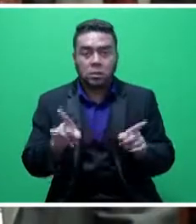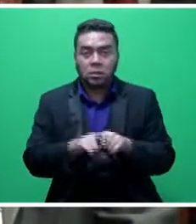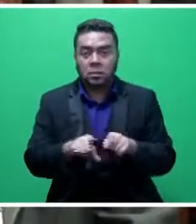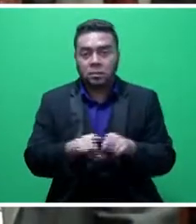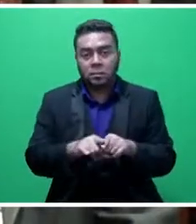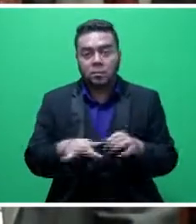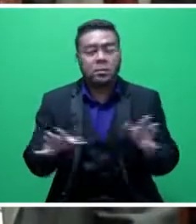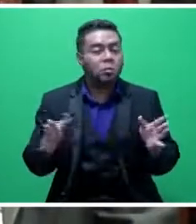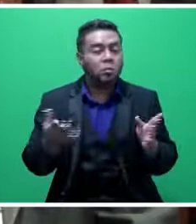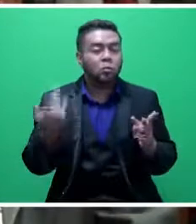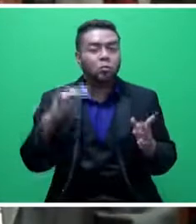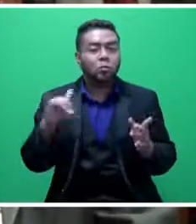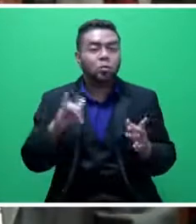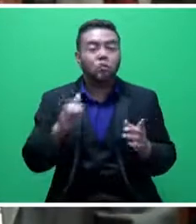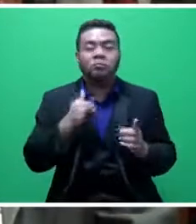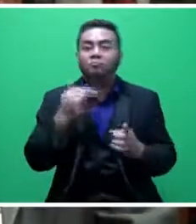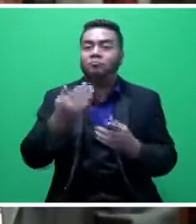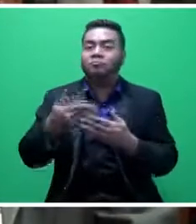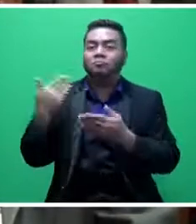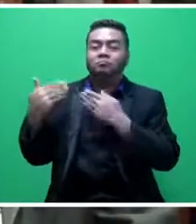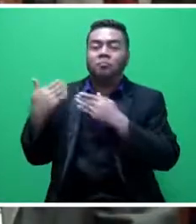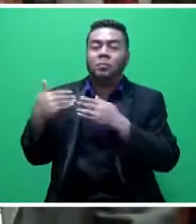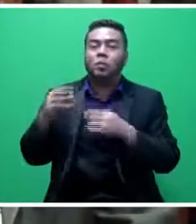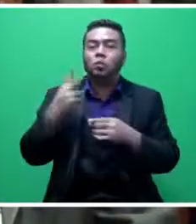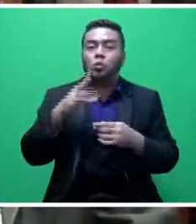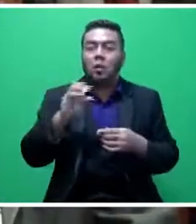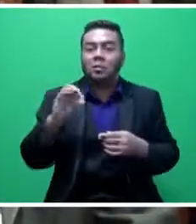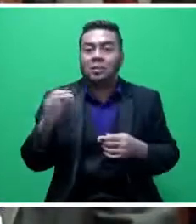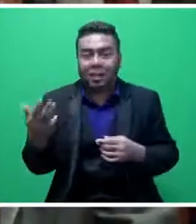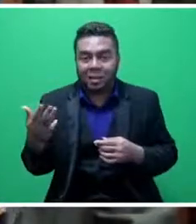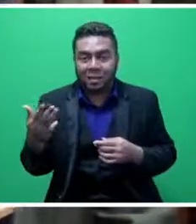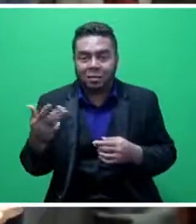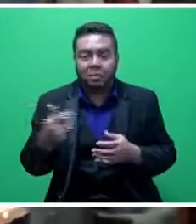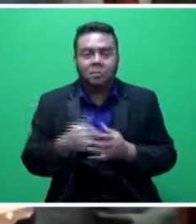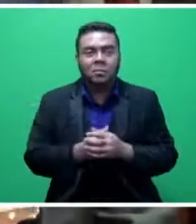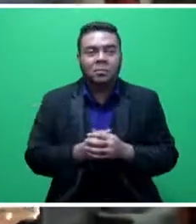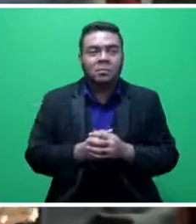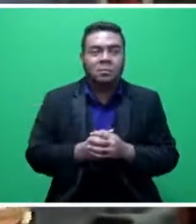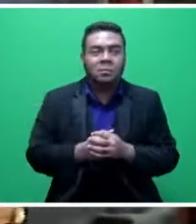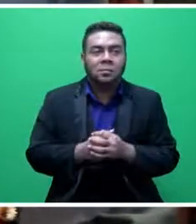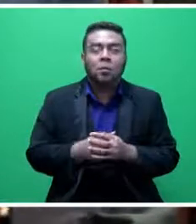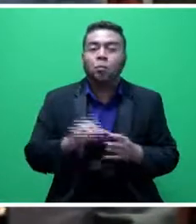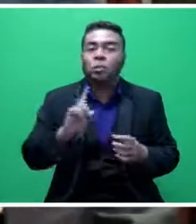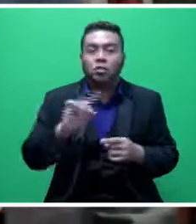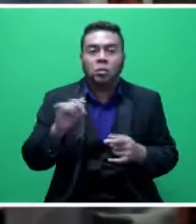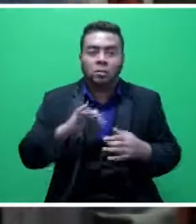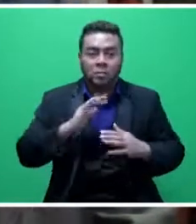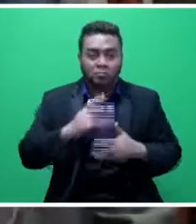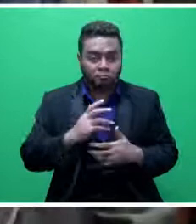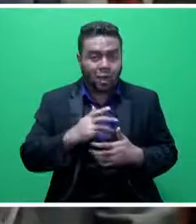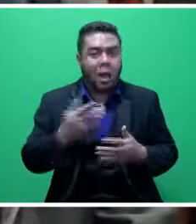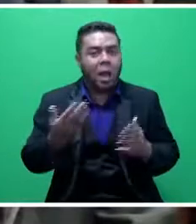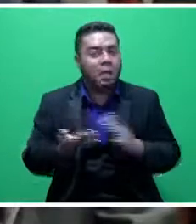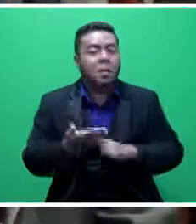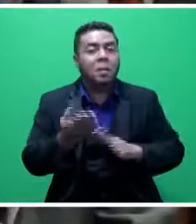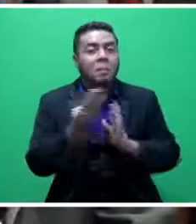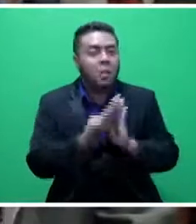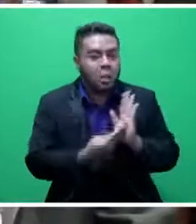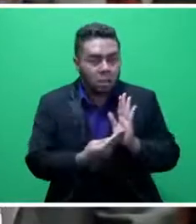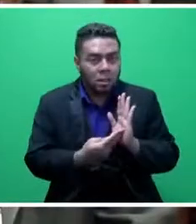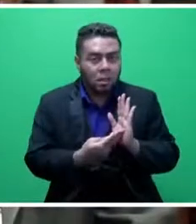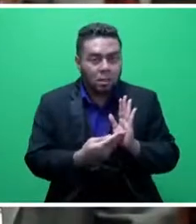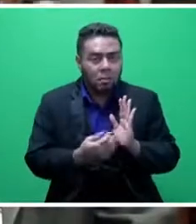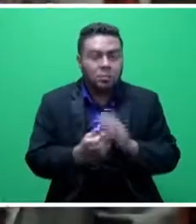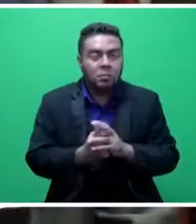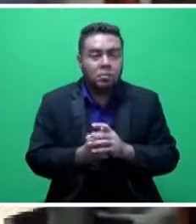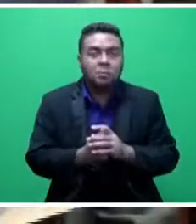to that which is undertaken under the Tax Administration Act 2009 for decisions under the laws have been adopted under the bill. Under this new review